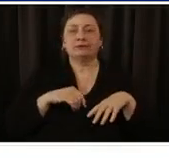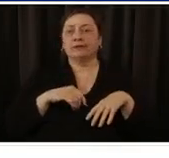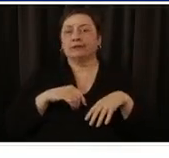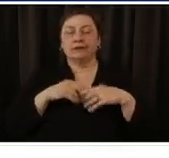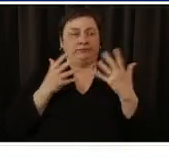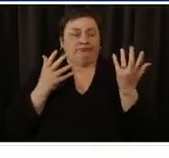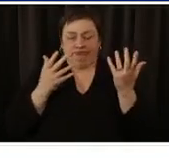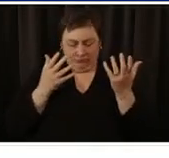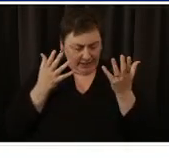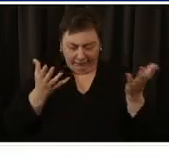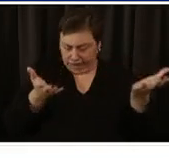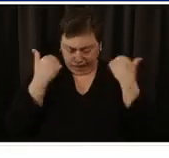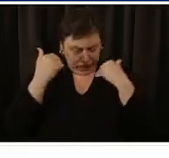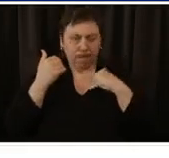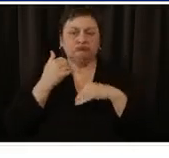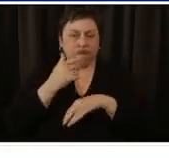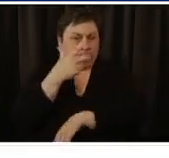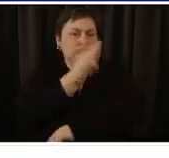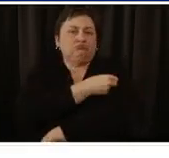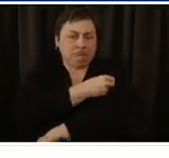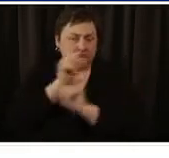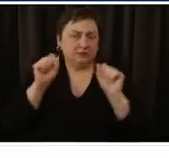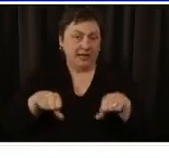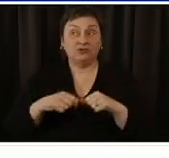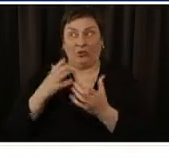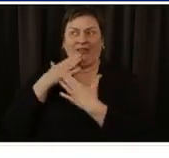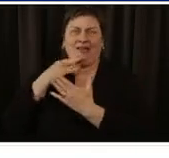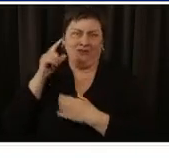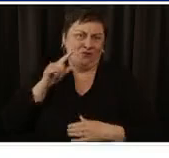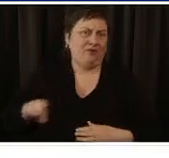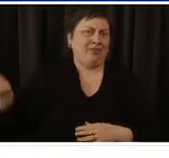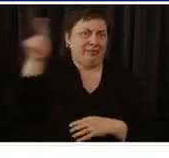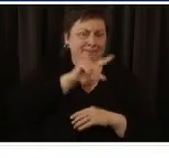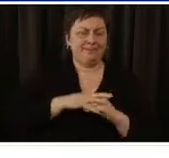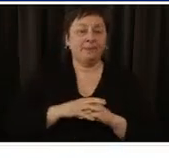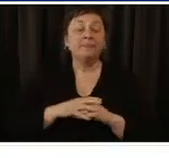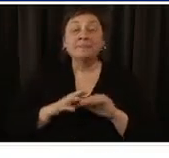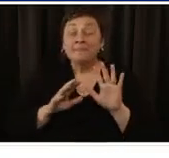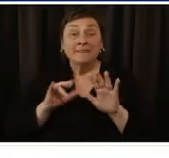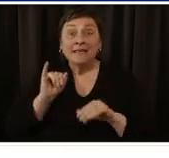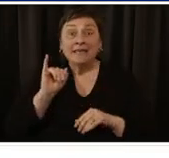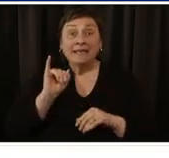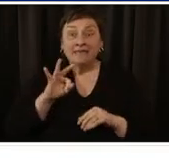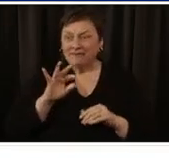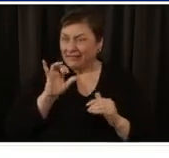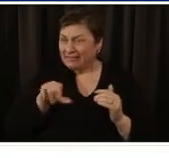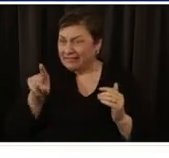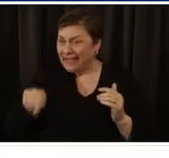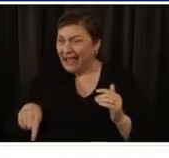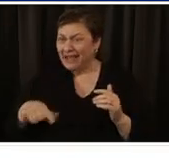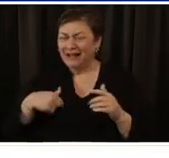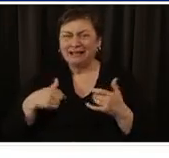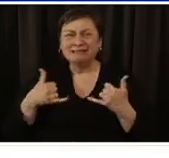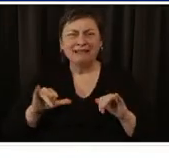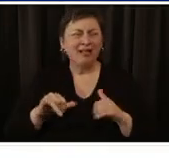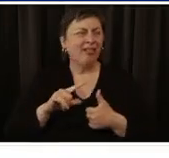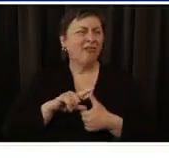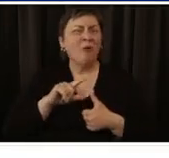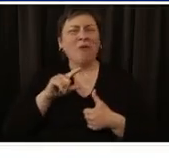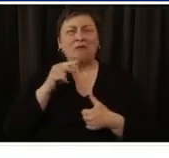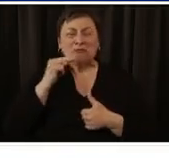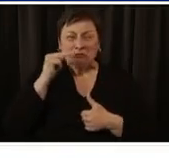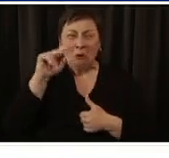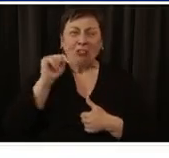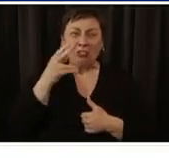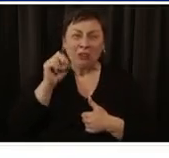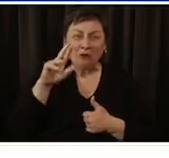you to our providers. If you're still having any trouble with this and showing the ranch is too far and